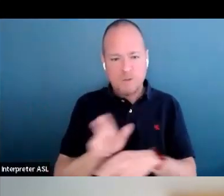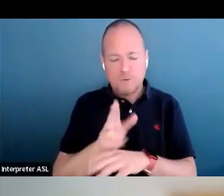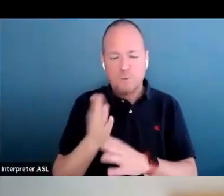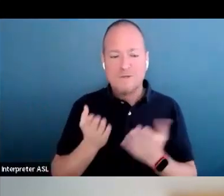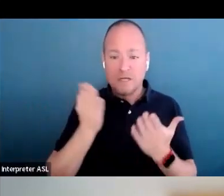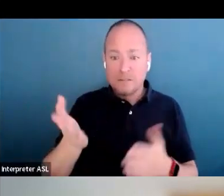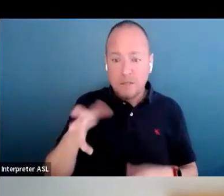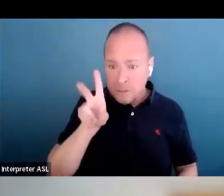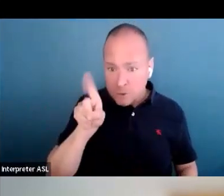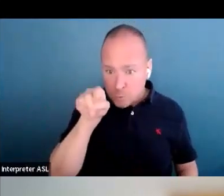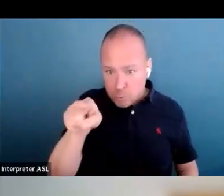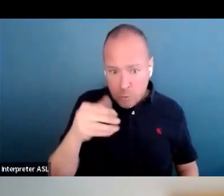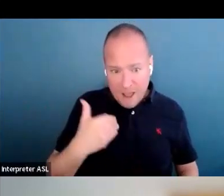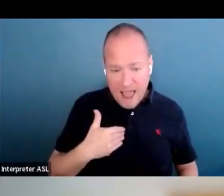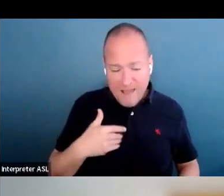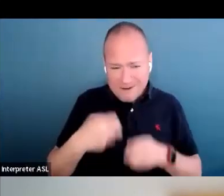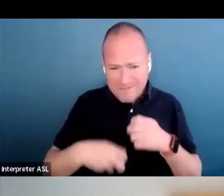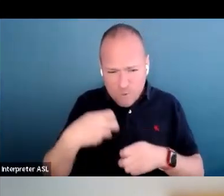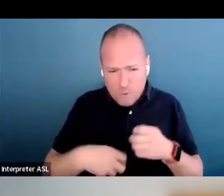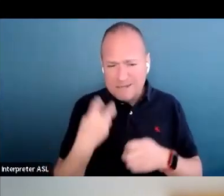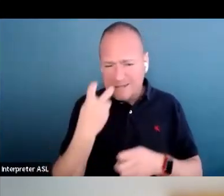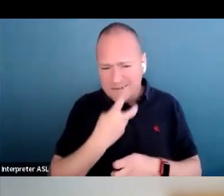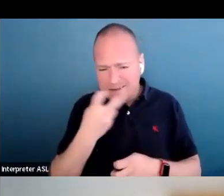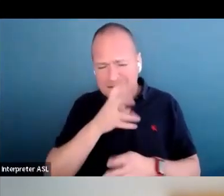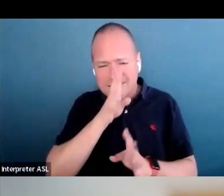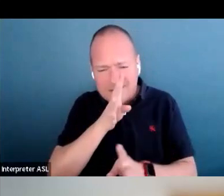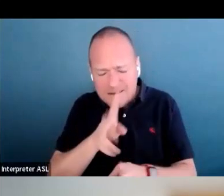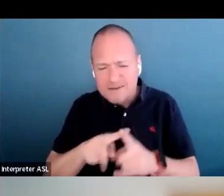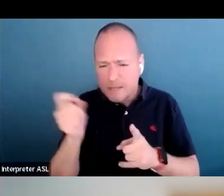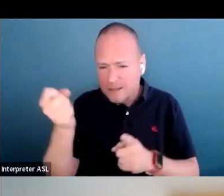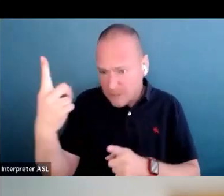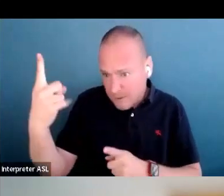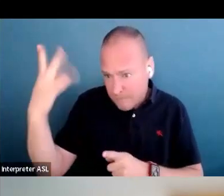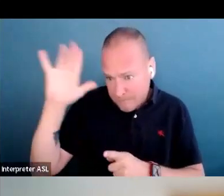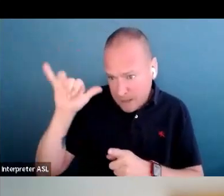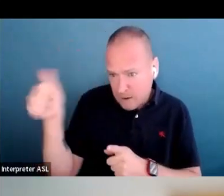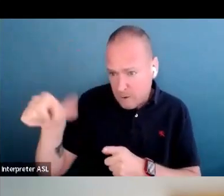have difficulty speaking or using speech to be understood by others?